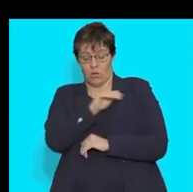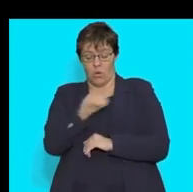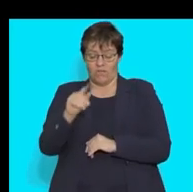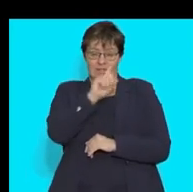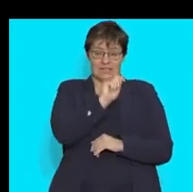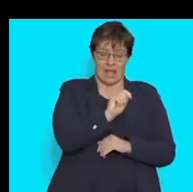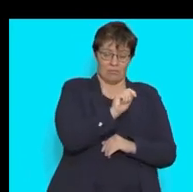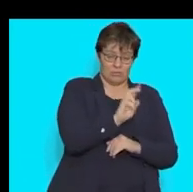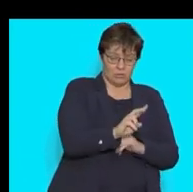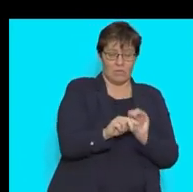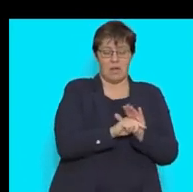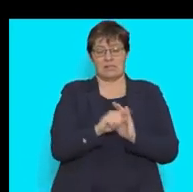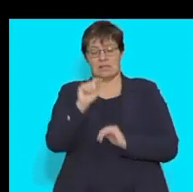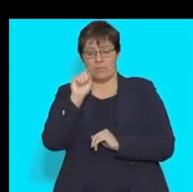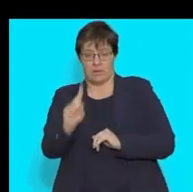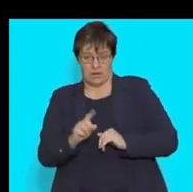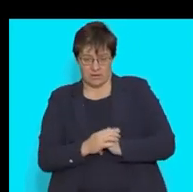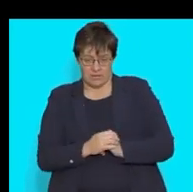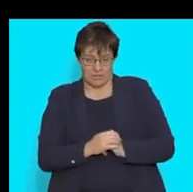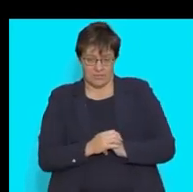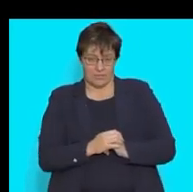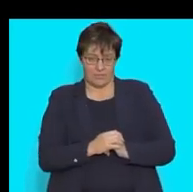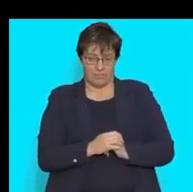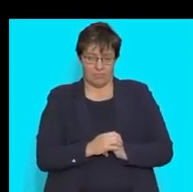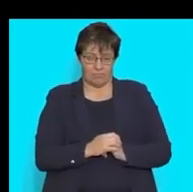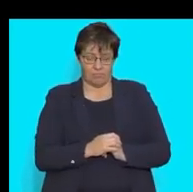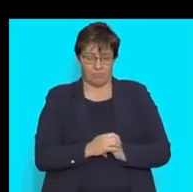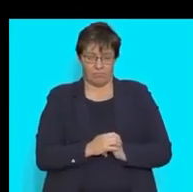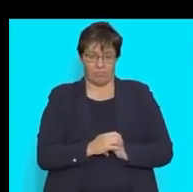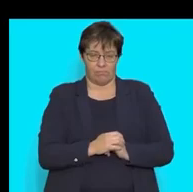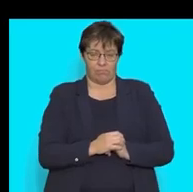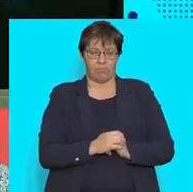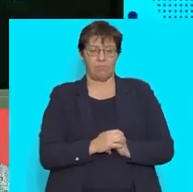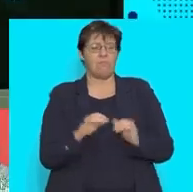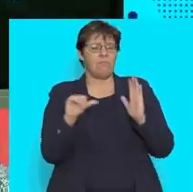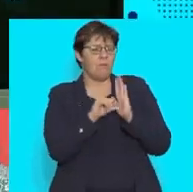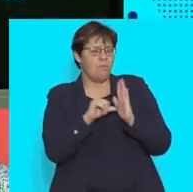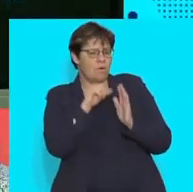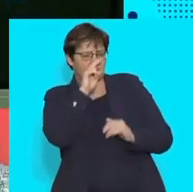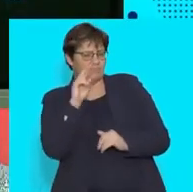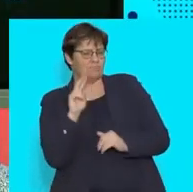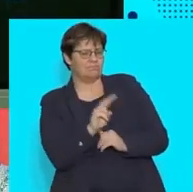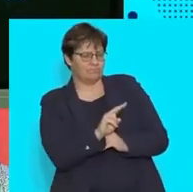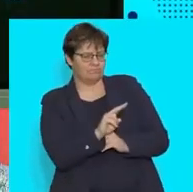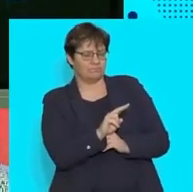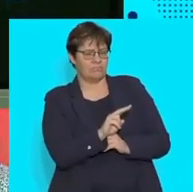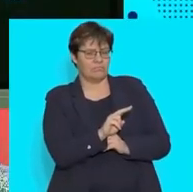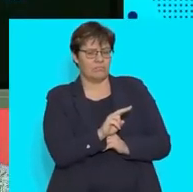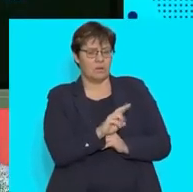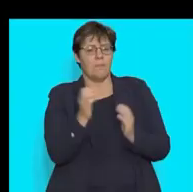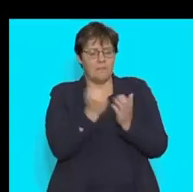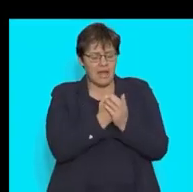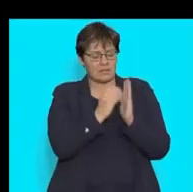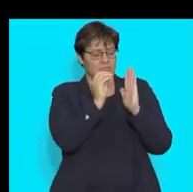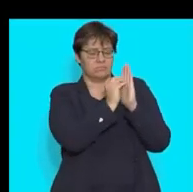time 2 minus time 1. Now, it's important, having looked at the points, that you actually